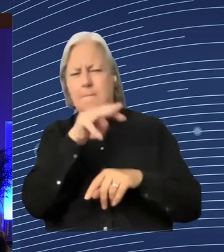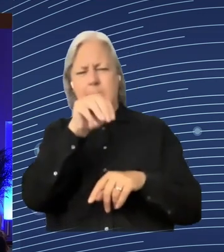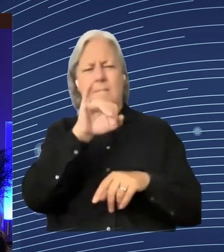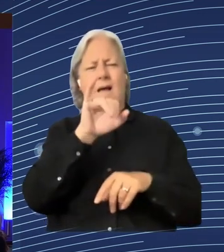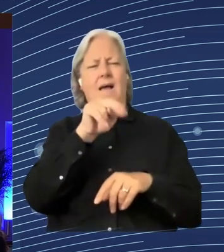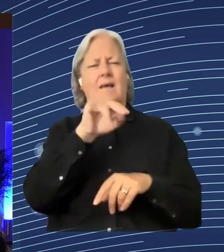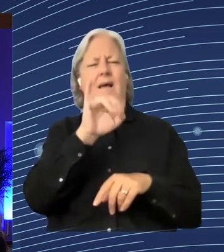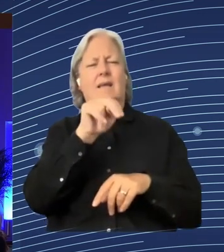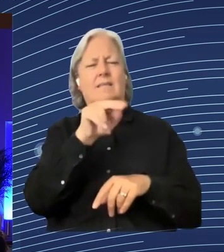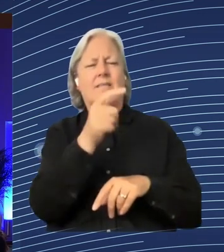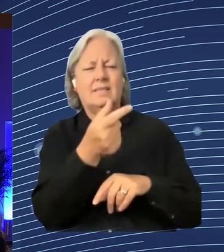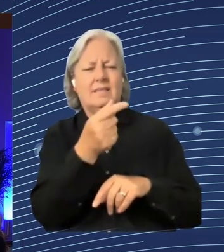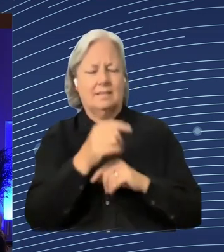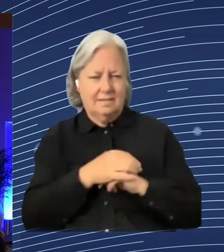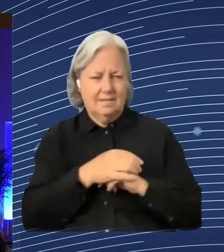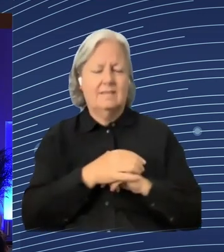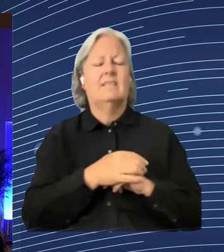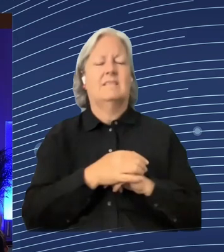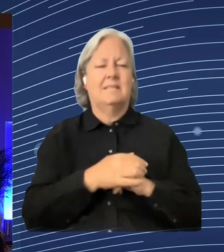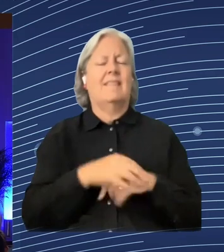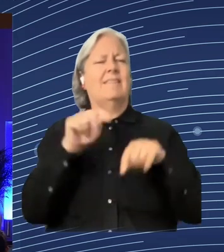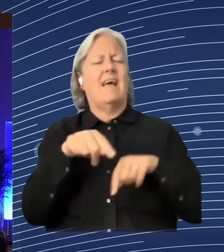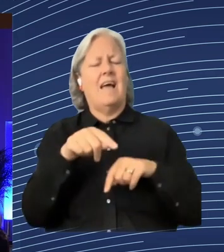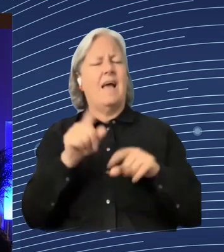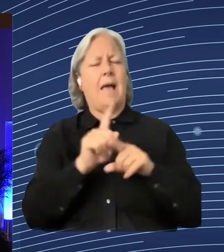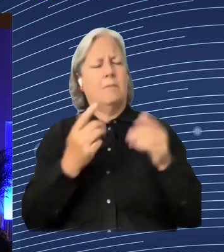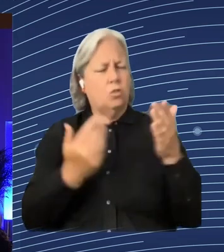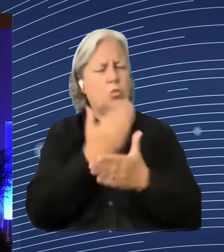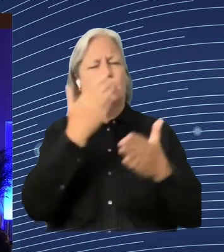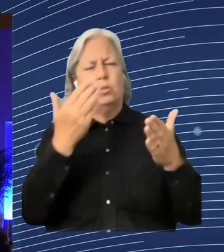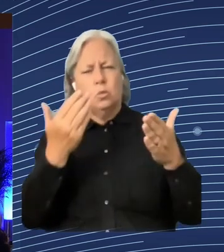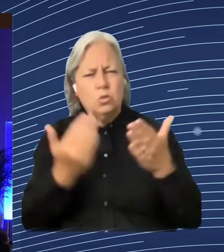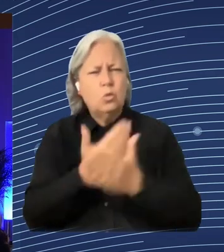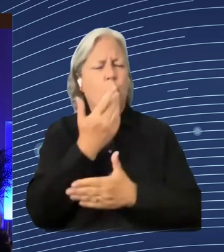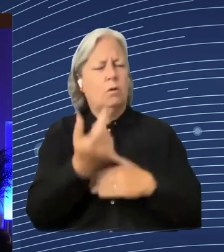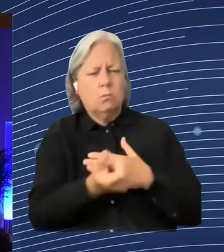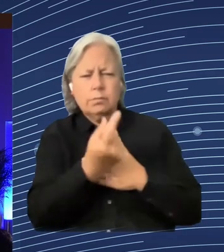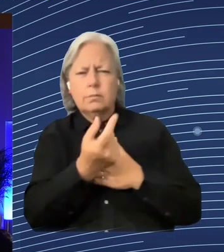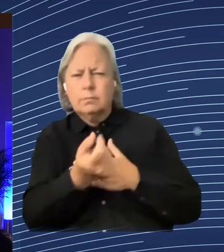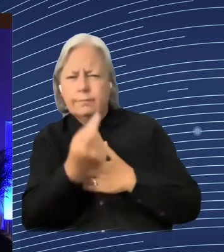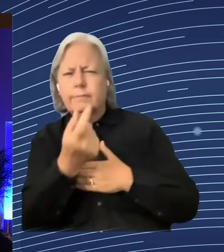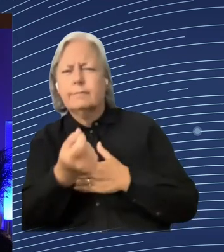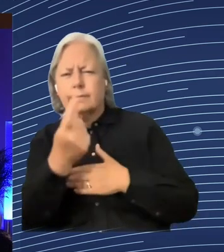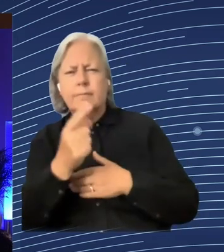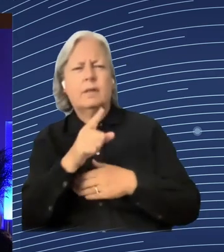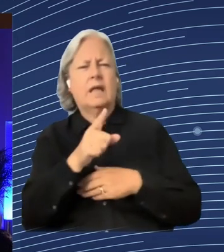there are constantly new forms of fraud, and all the systems run behind